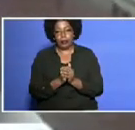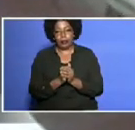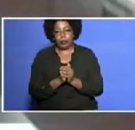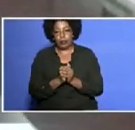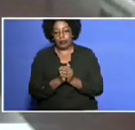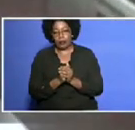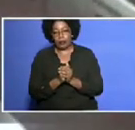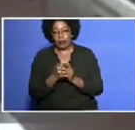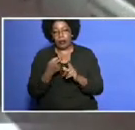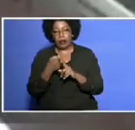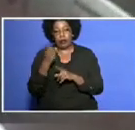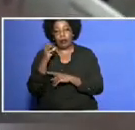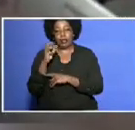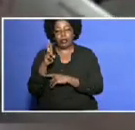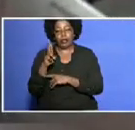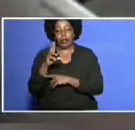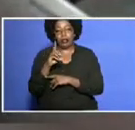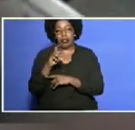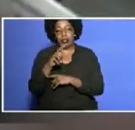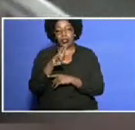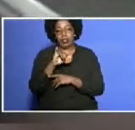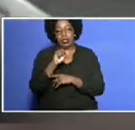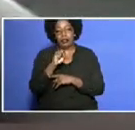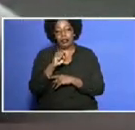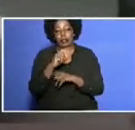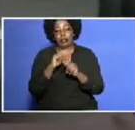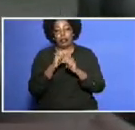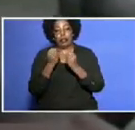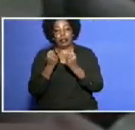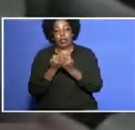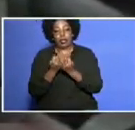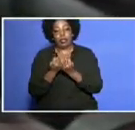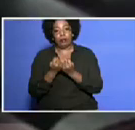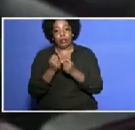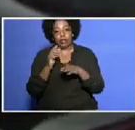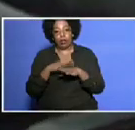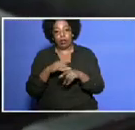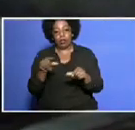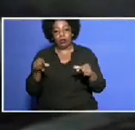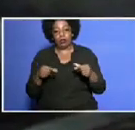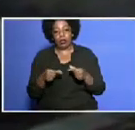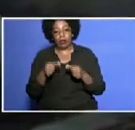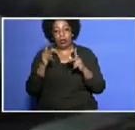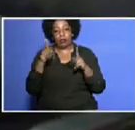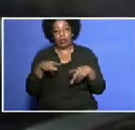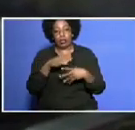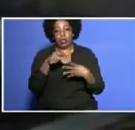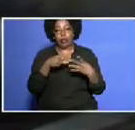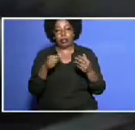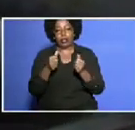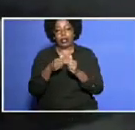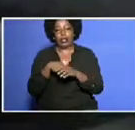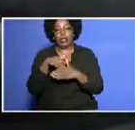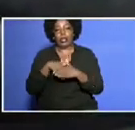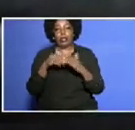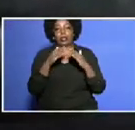the surveillance teams that are on the ground and people who are interacting with the community.